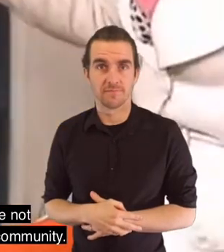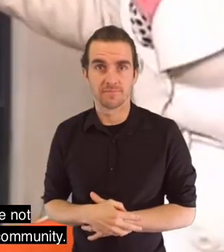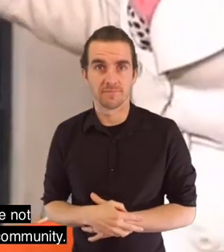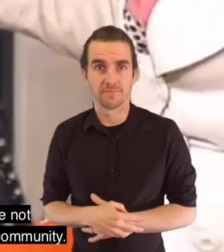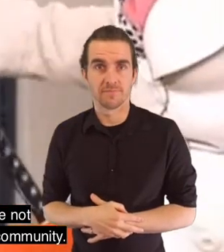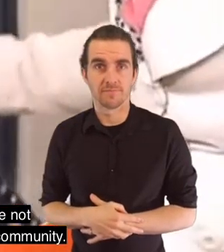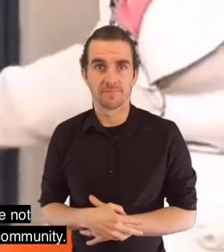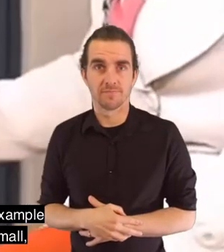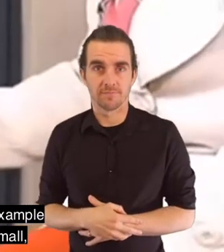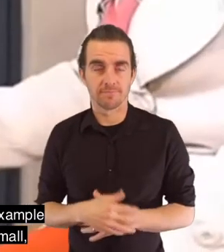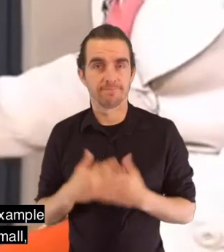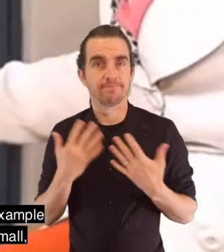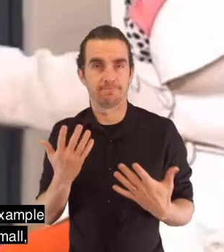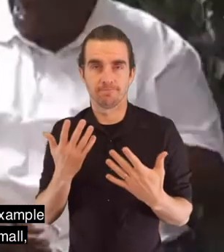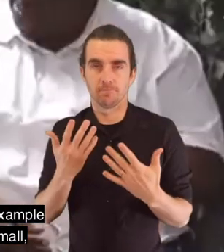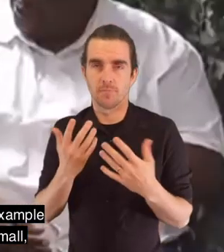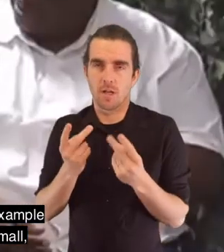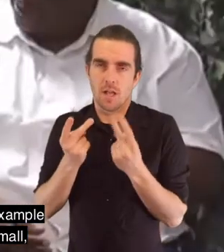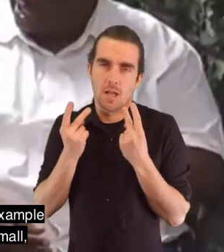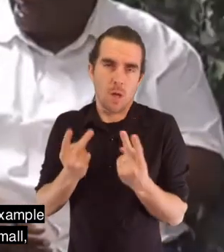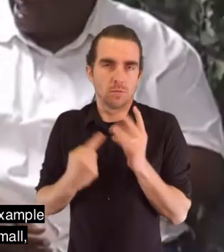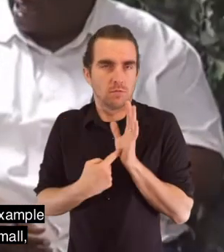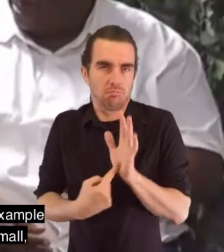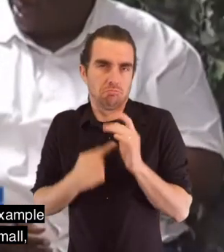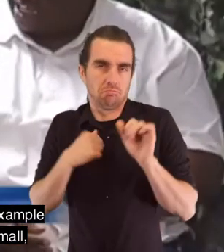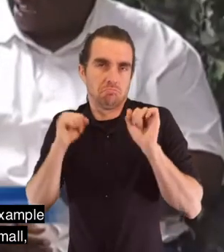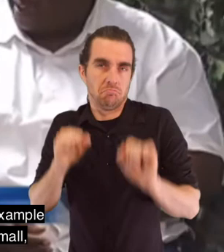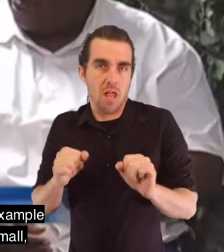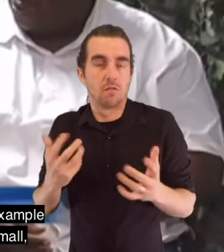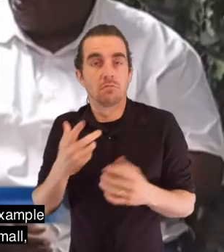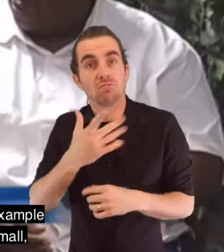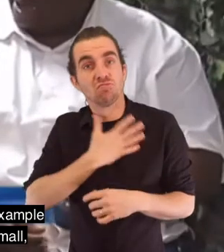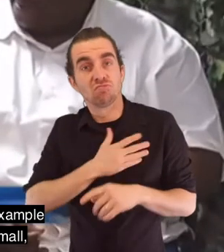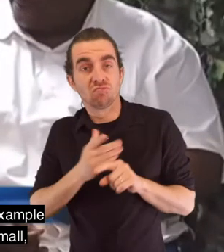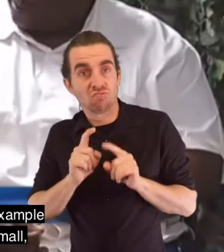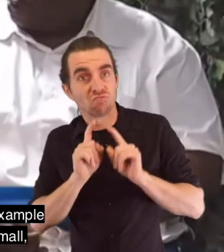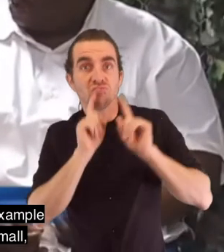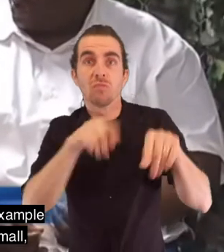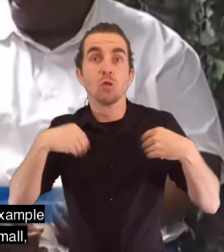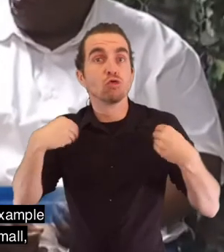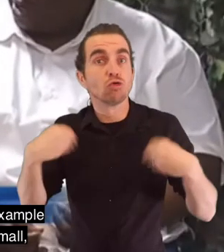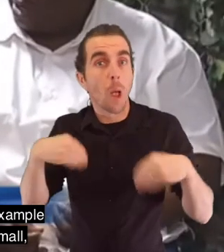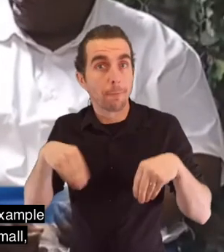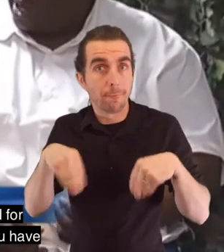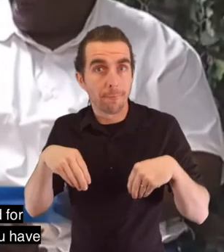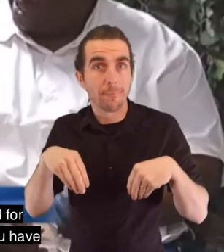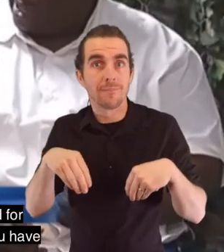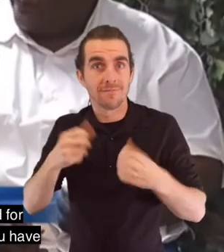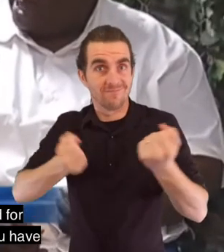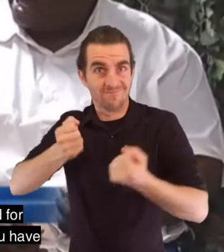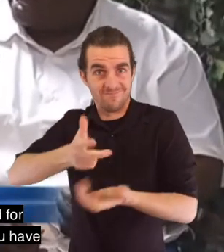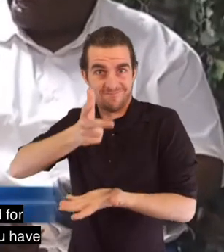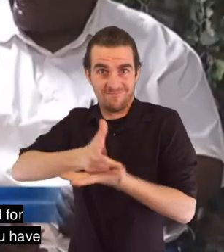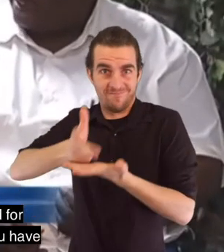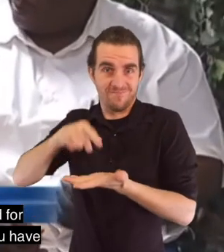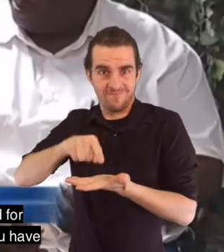community. The simplest, most important example that I can give to you, you go to a mall, a parking bay